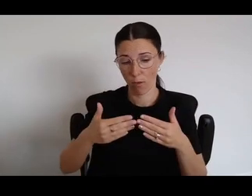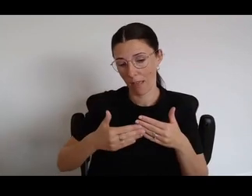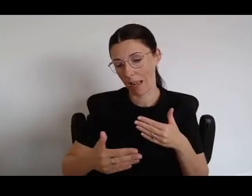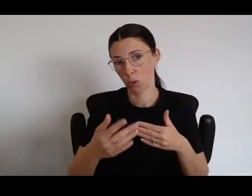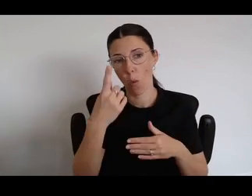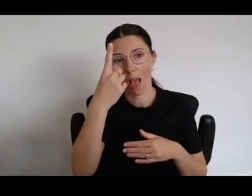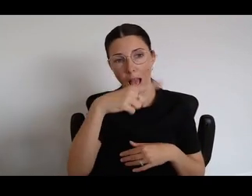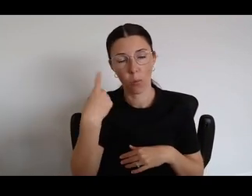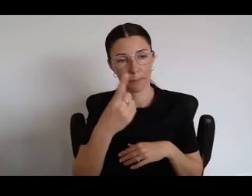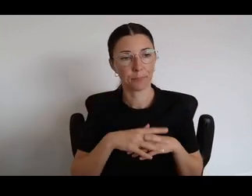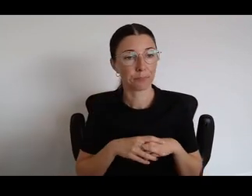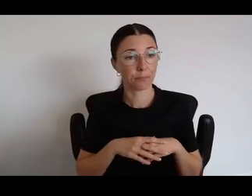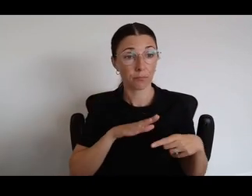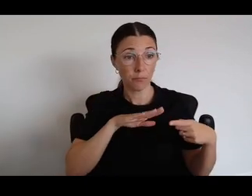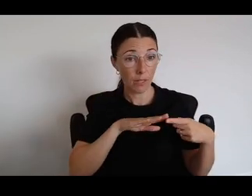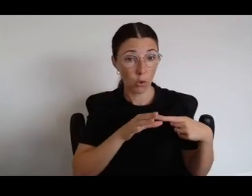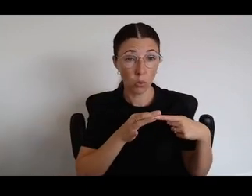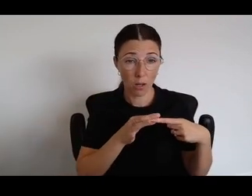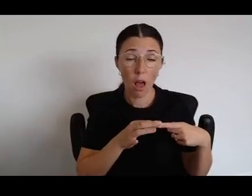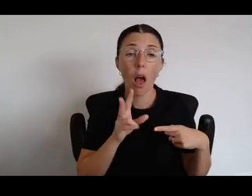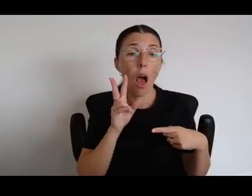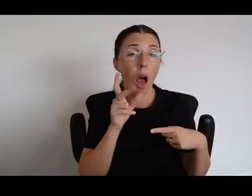is the look a little bit about what